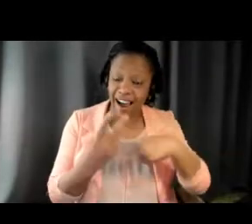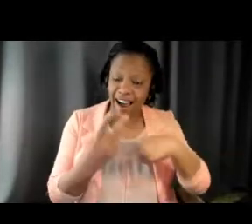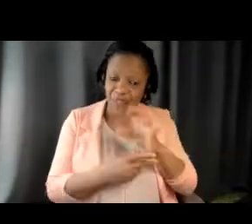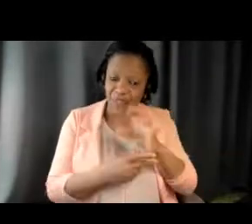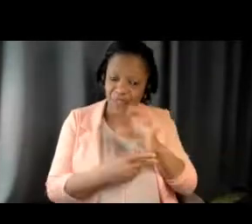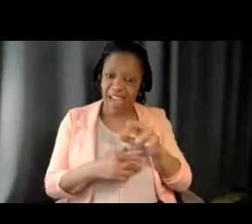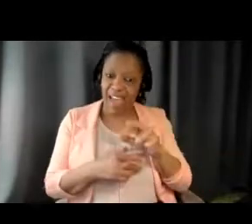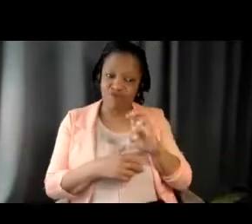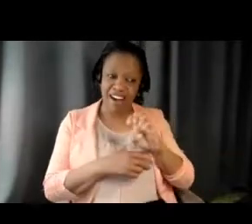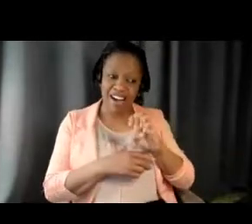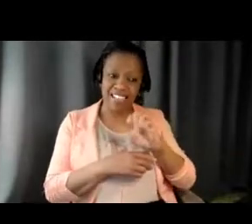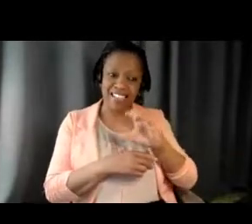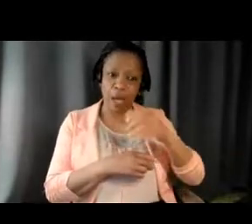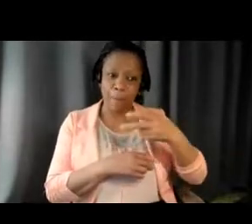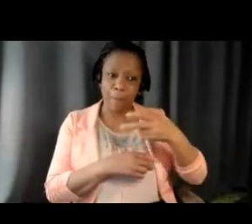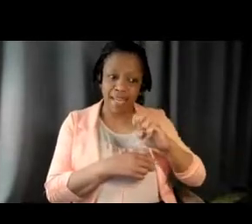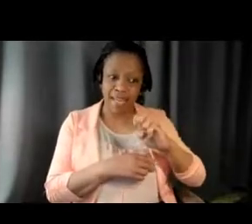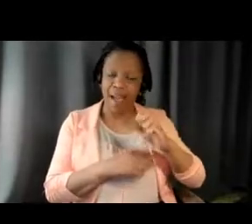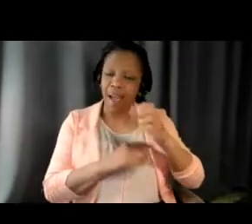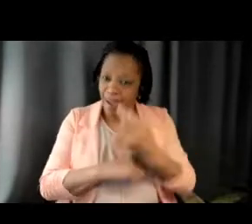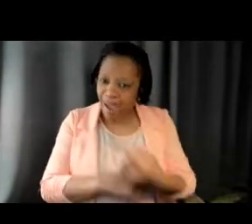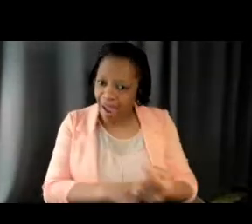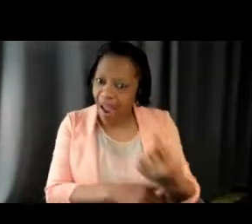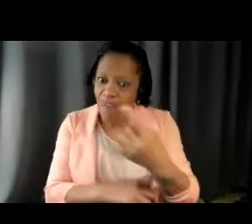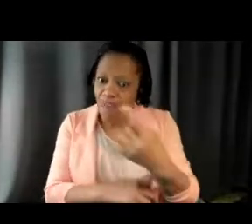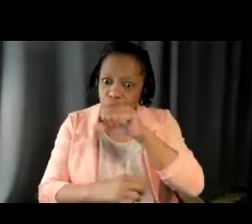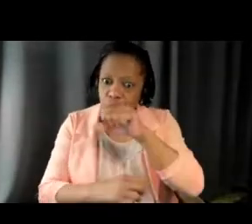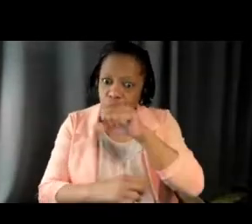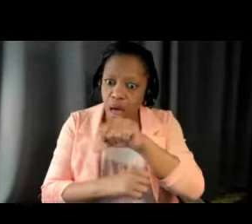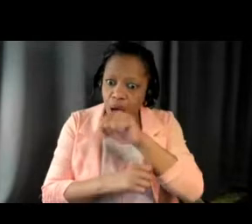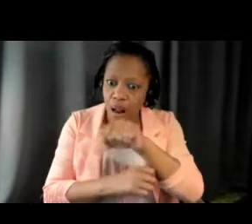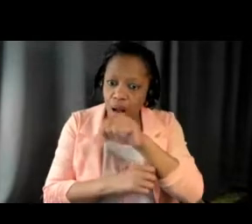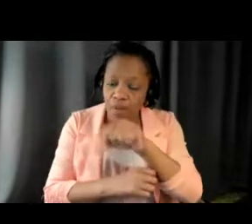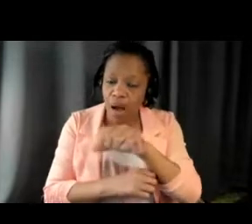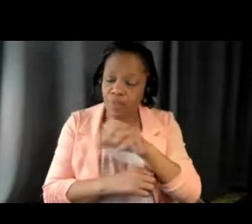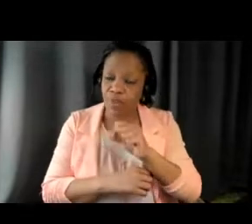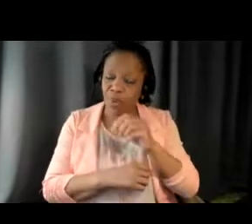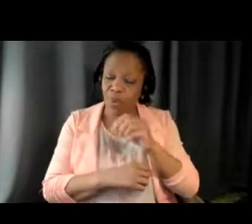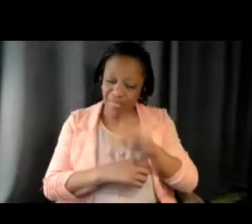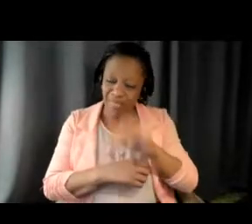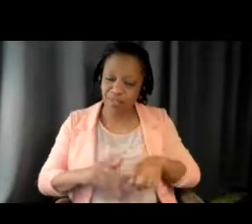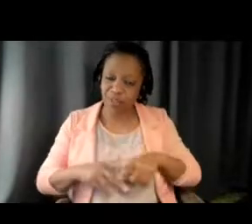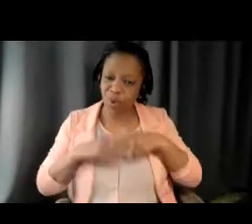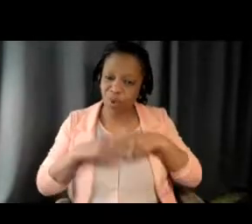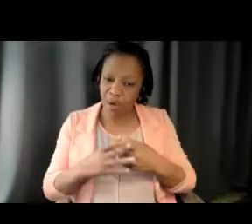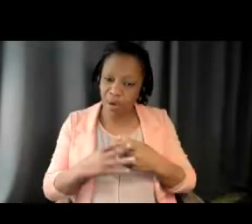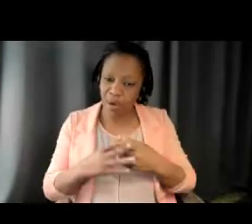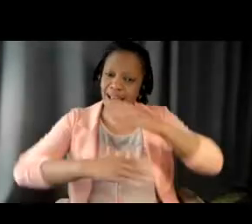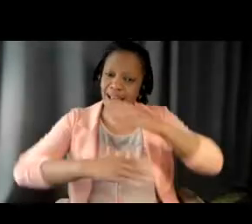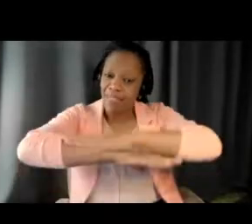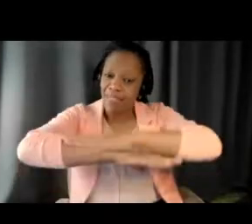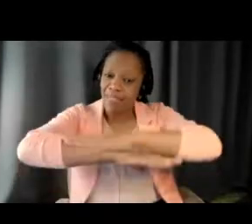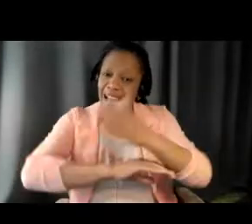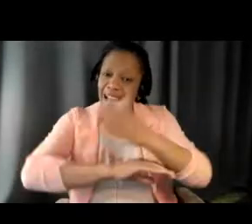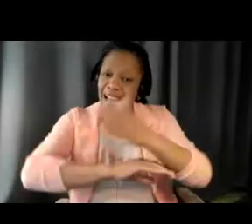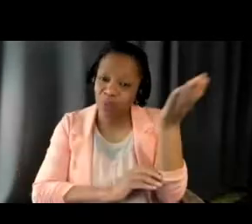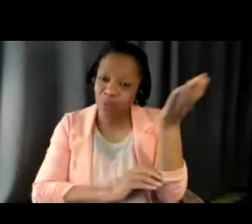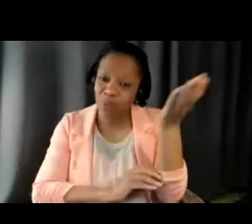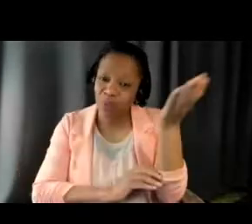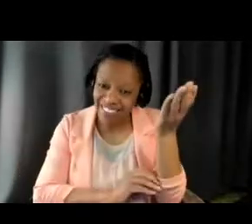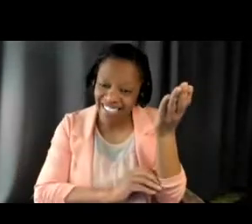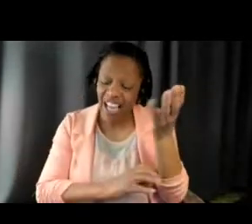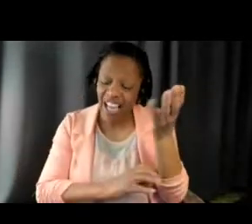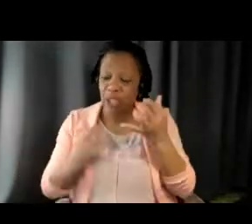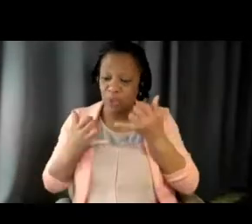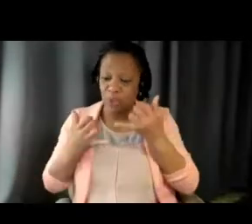it started us off on the table talks. And now we're in the pandemic and we're at it again. Yeah.